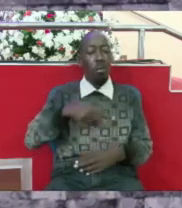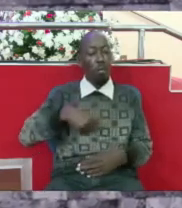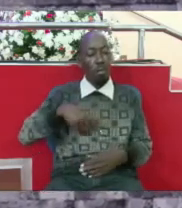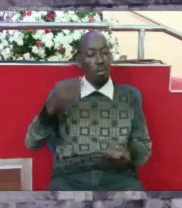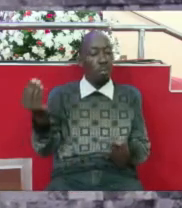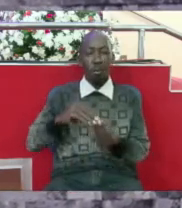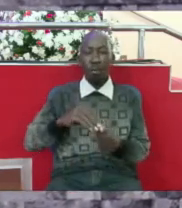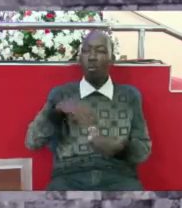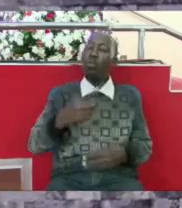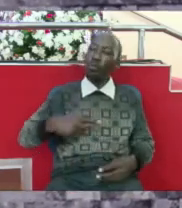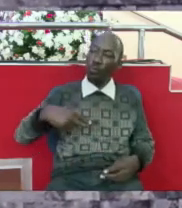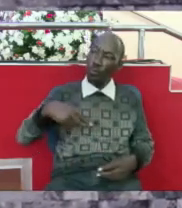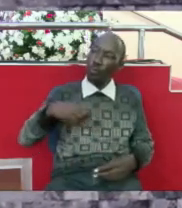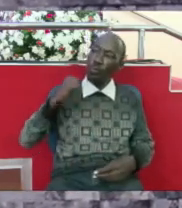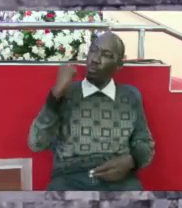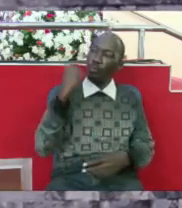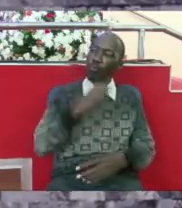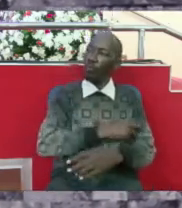katika ushindi zaidi.